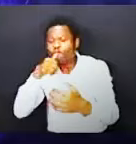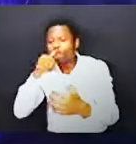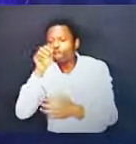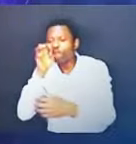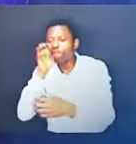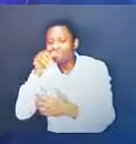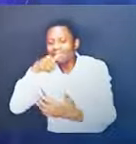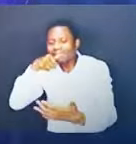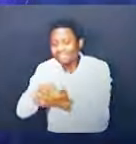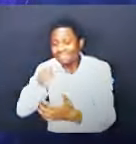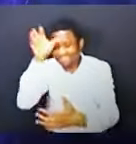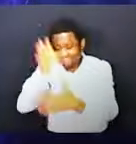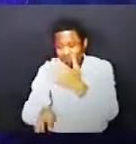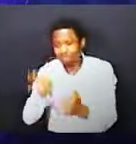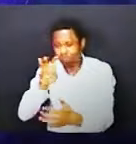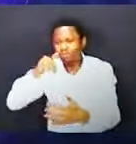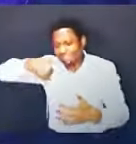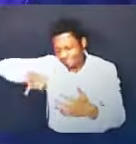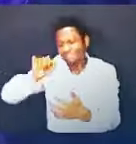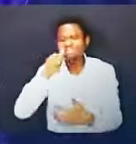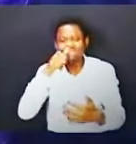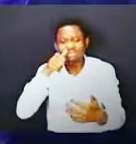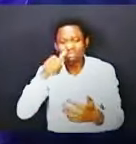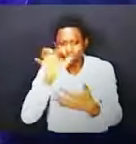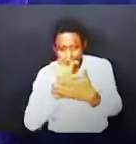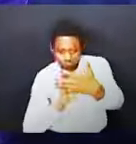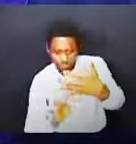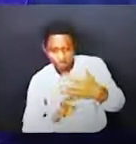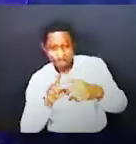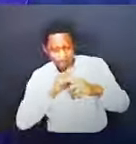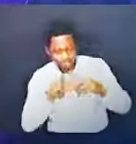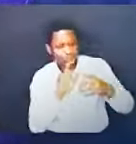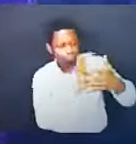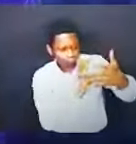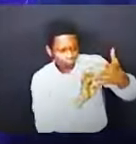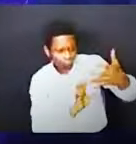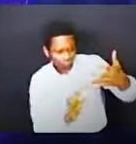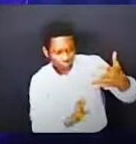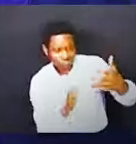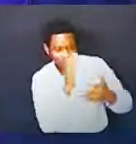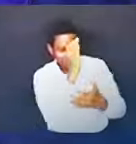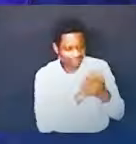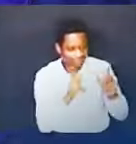Now remember that